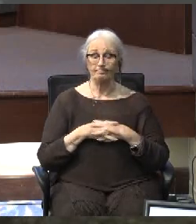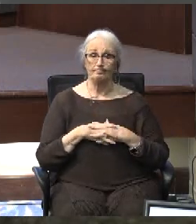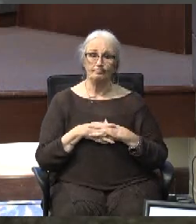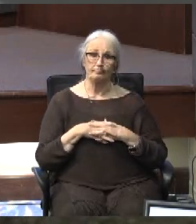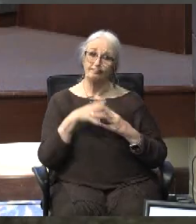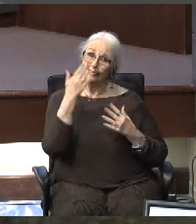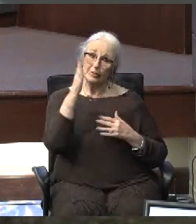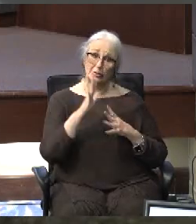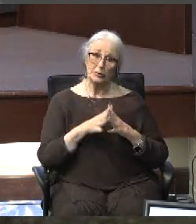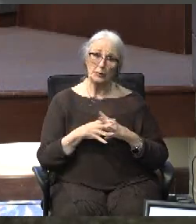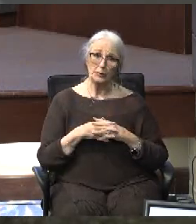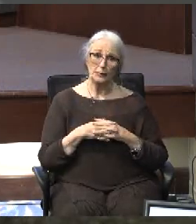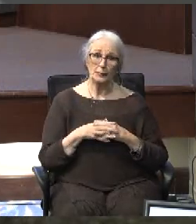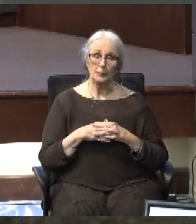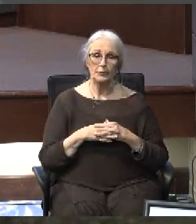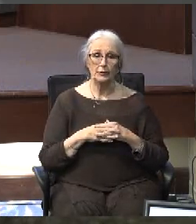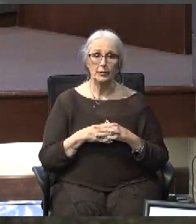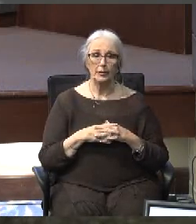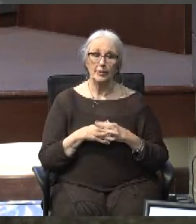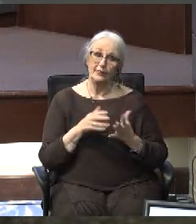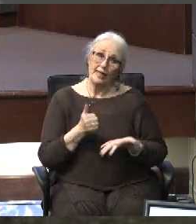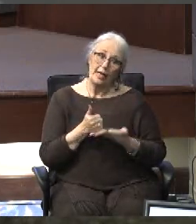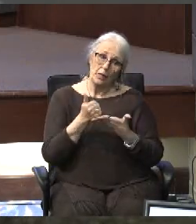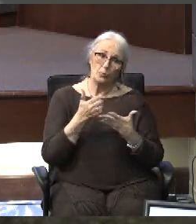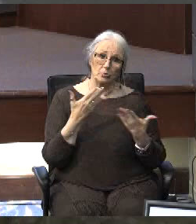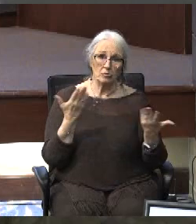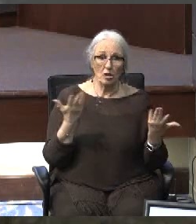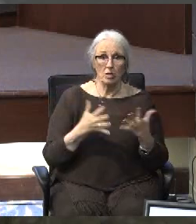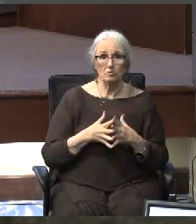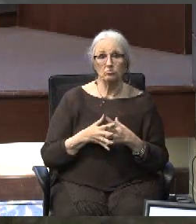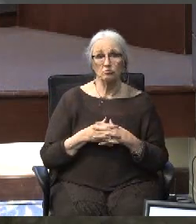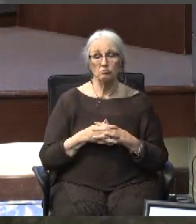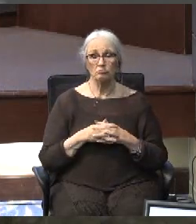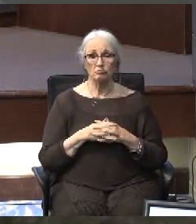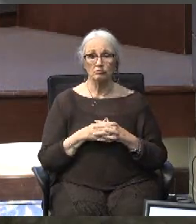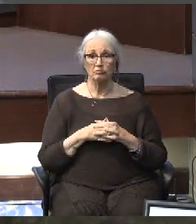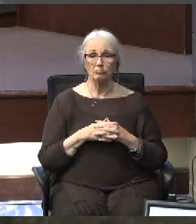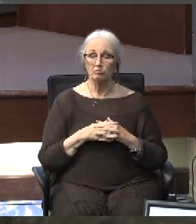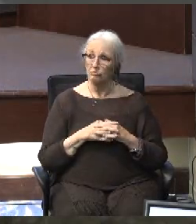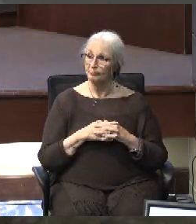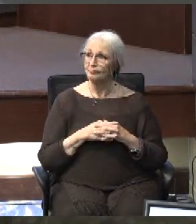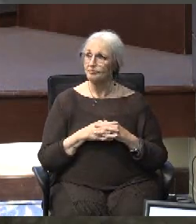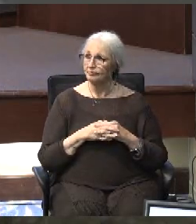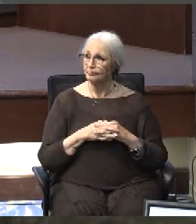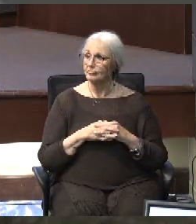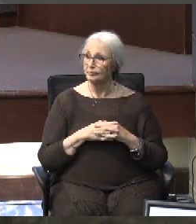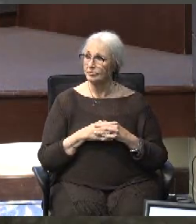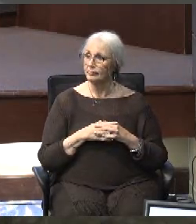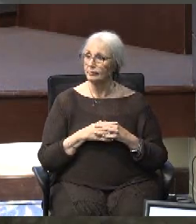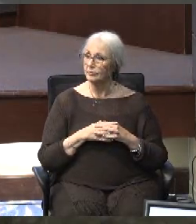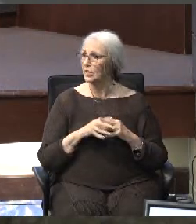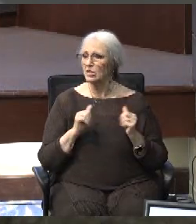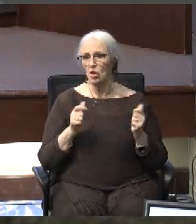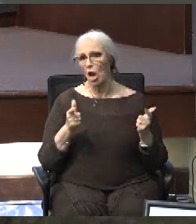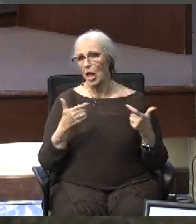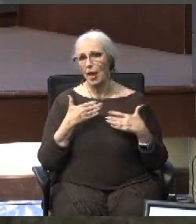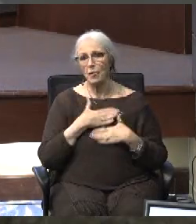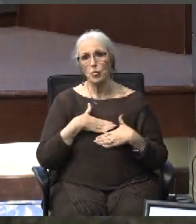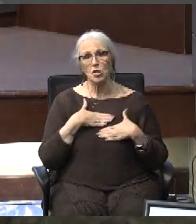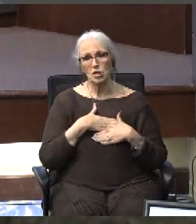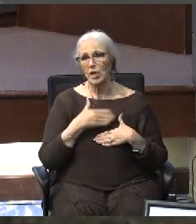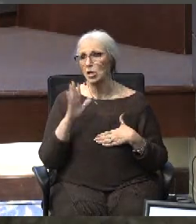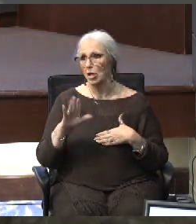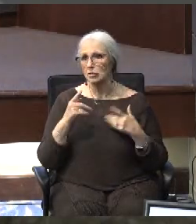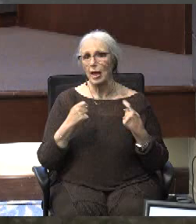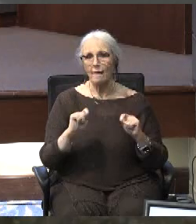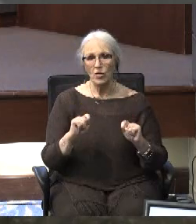I don't know if that helps or not, but. Great feedback. That's all I have. I really appreciate everyone's